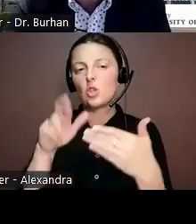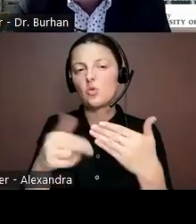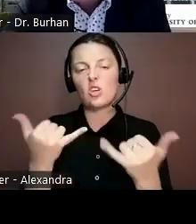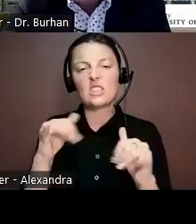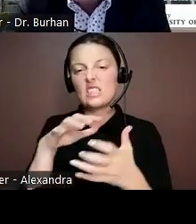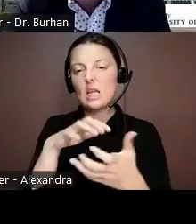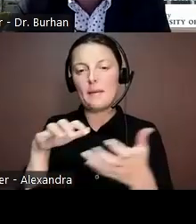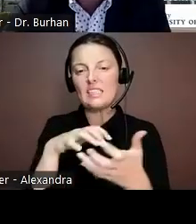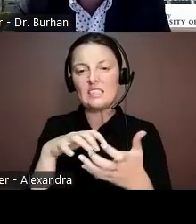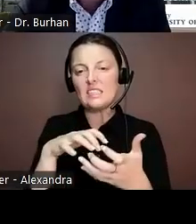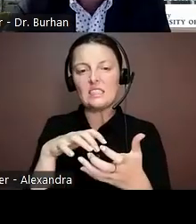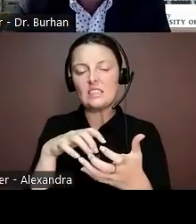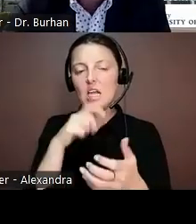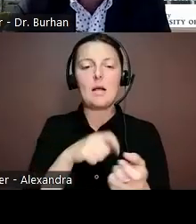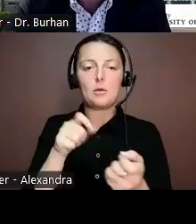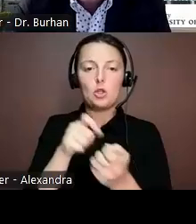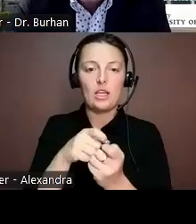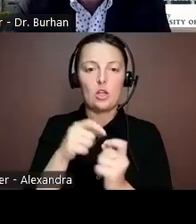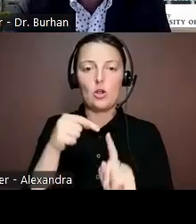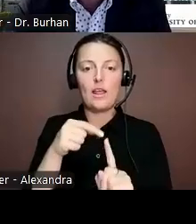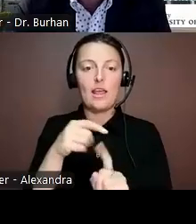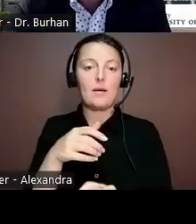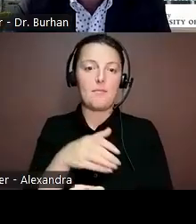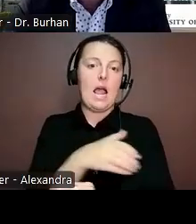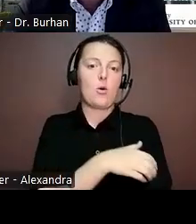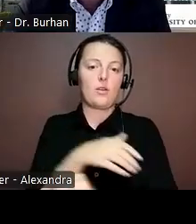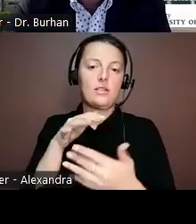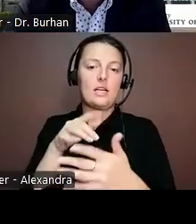powering the studies to detect the difference using the